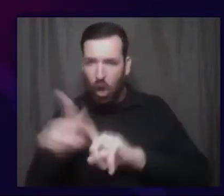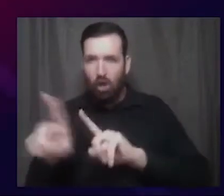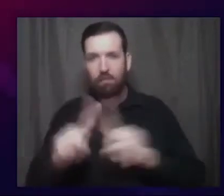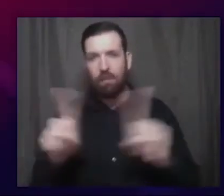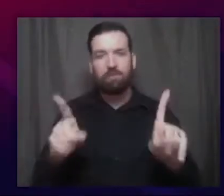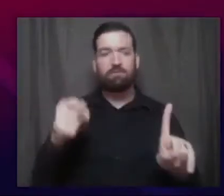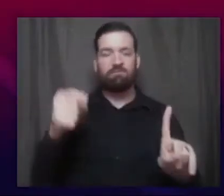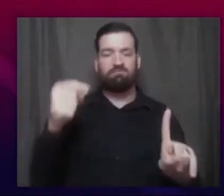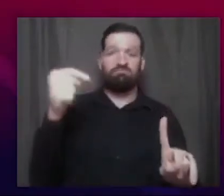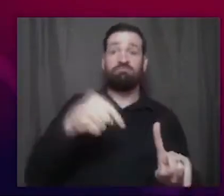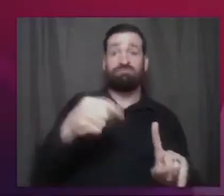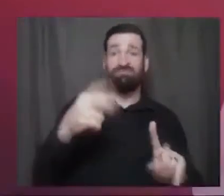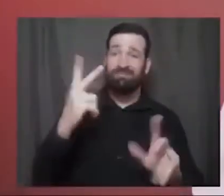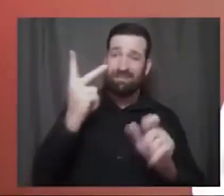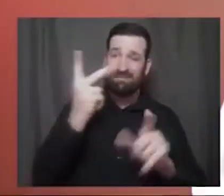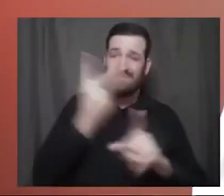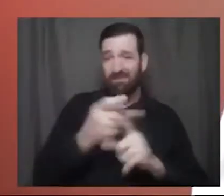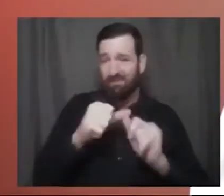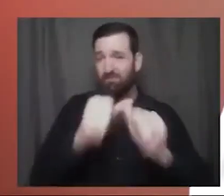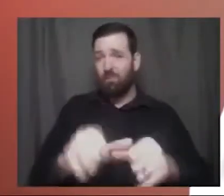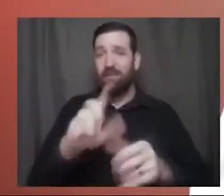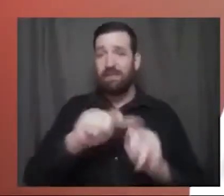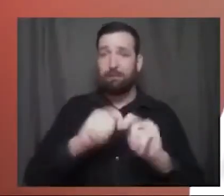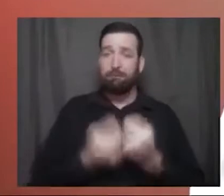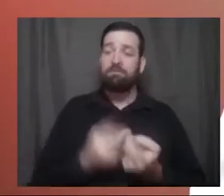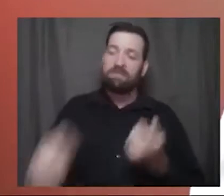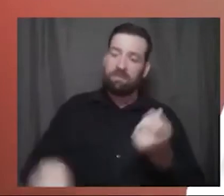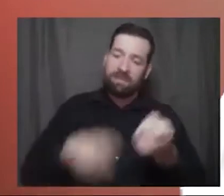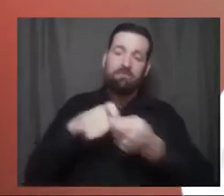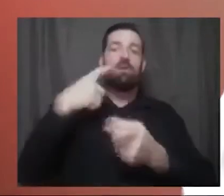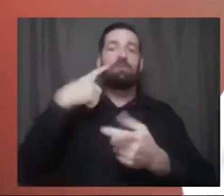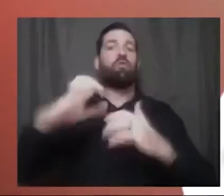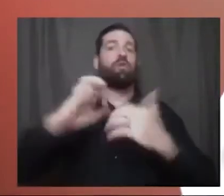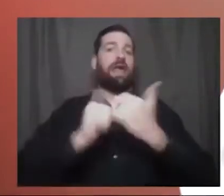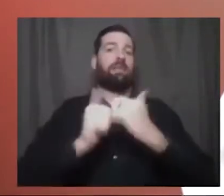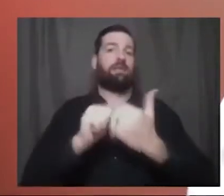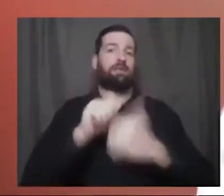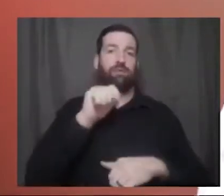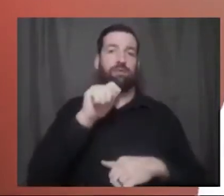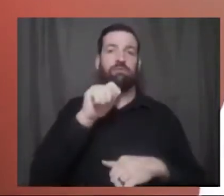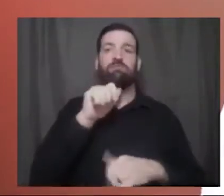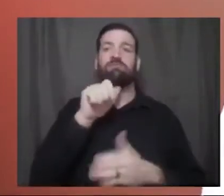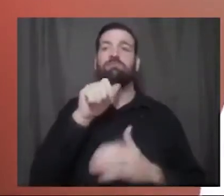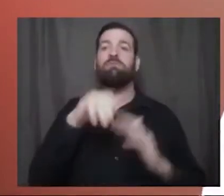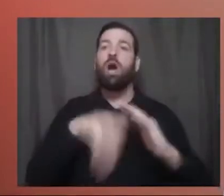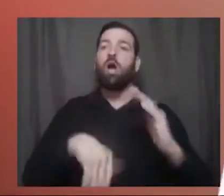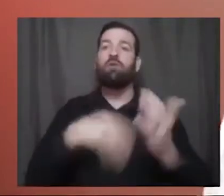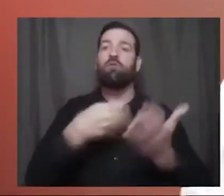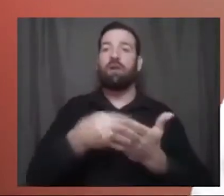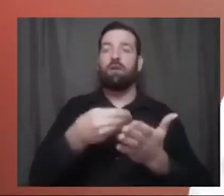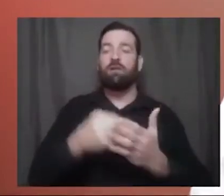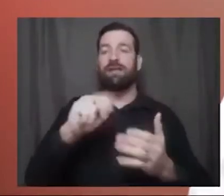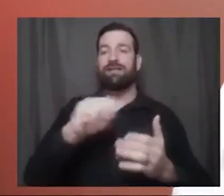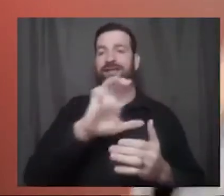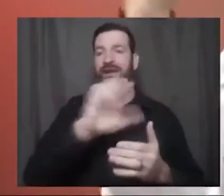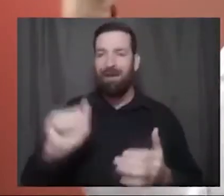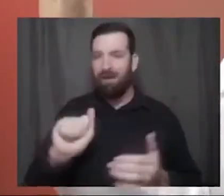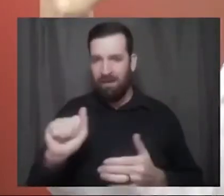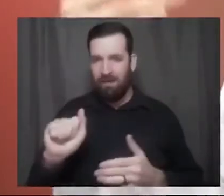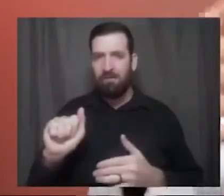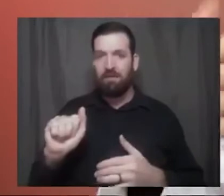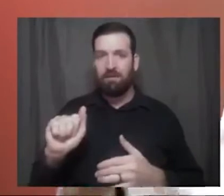team. So it's specifically an athlete who on underfunded, so NCAA allotted scholarships is not